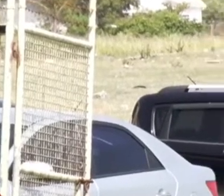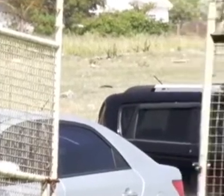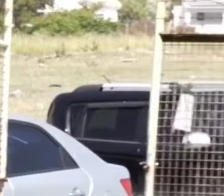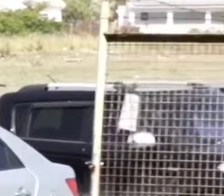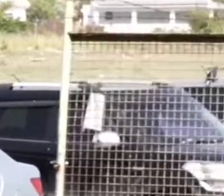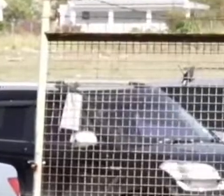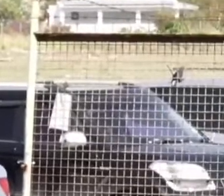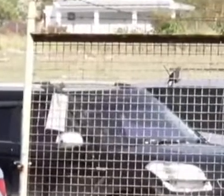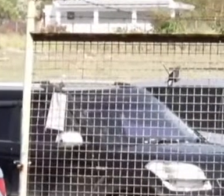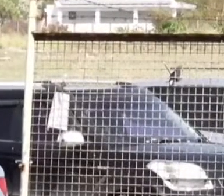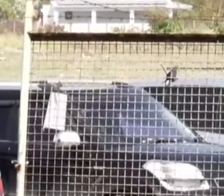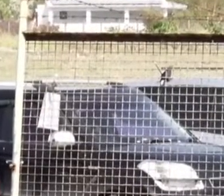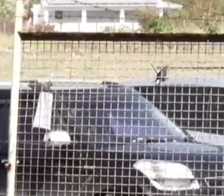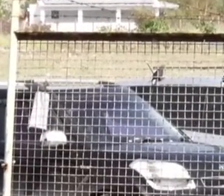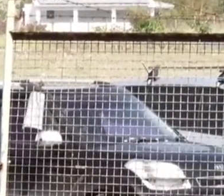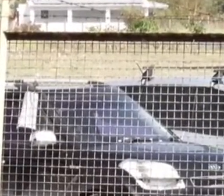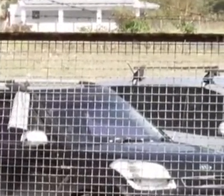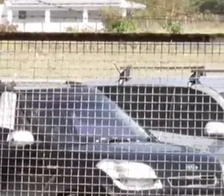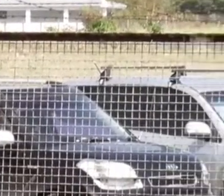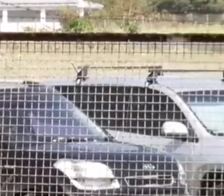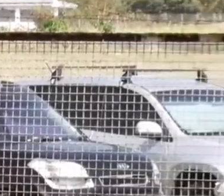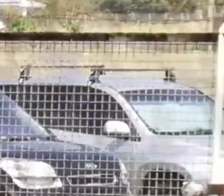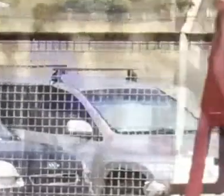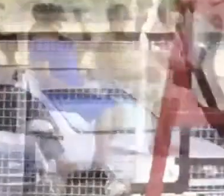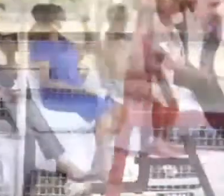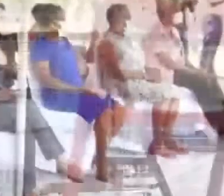Philippians chapter 4, verses 4 to 7.